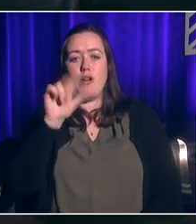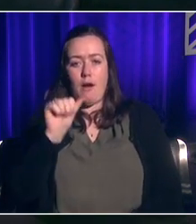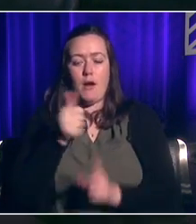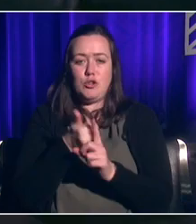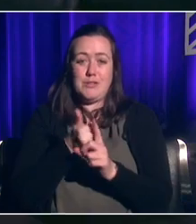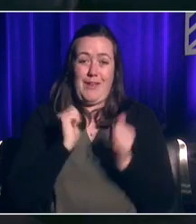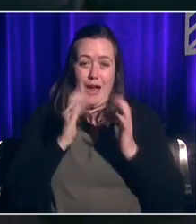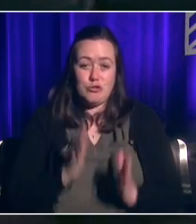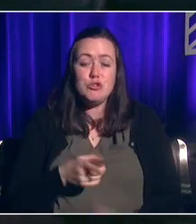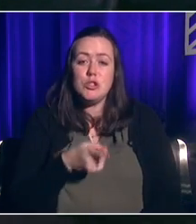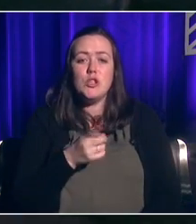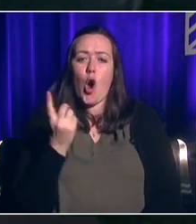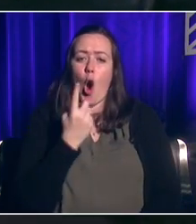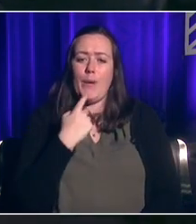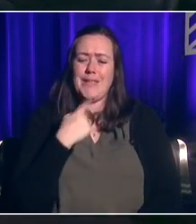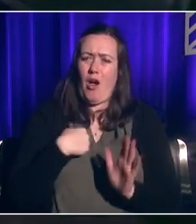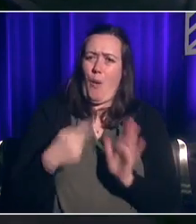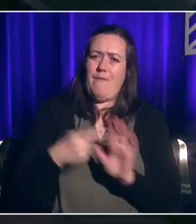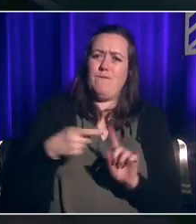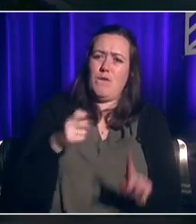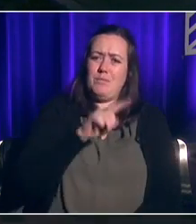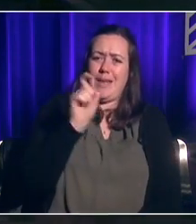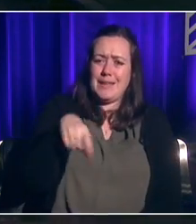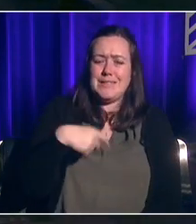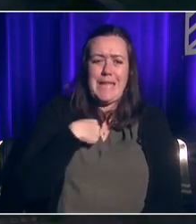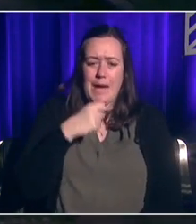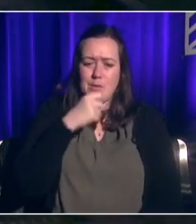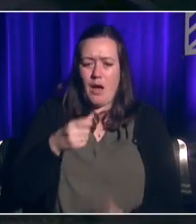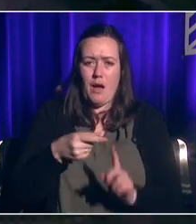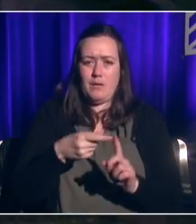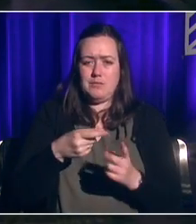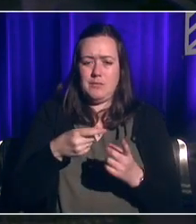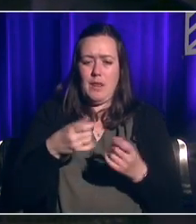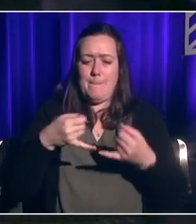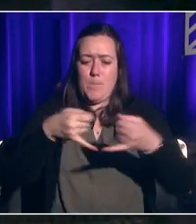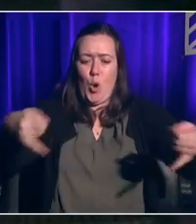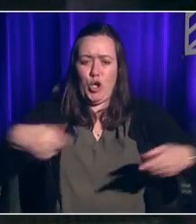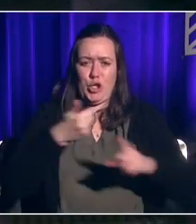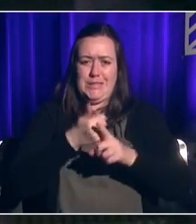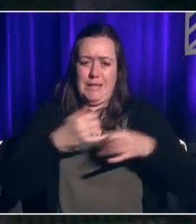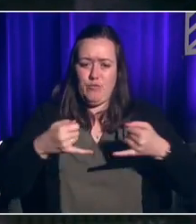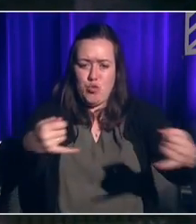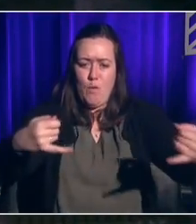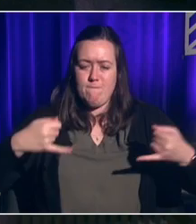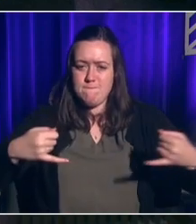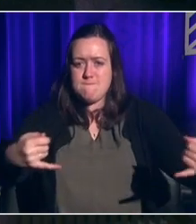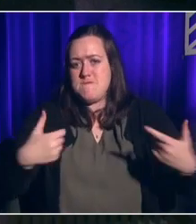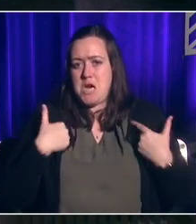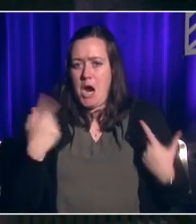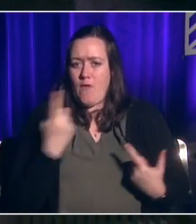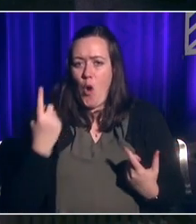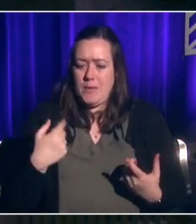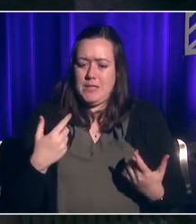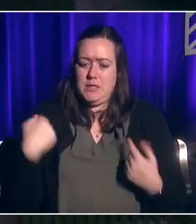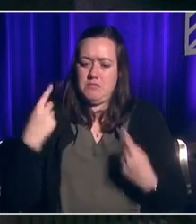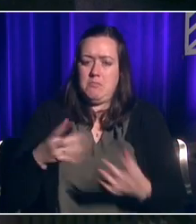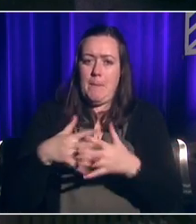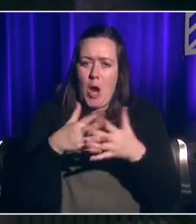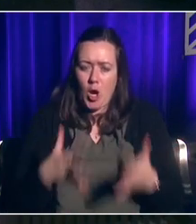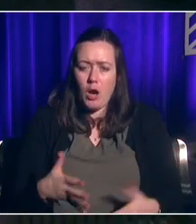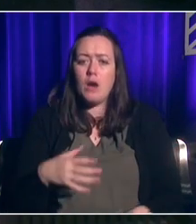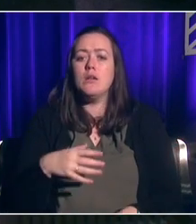week, we had several members of Congress go on a delegation to Mexico to visit veterans who had been